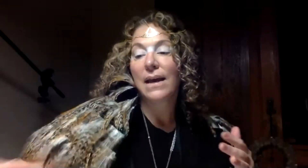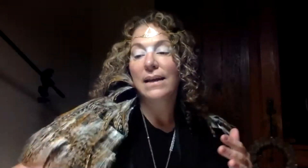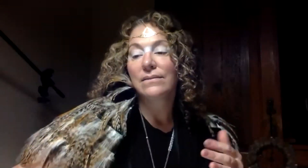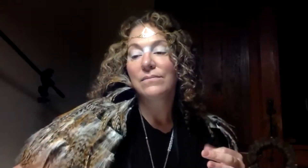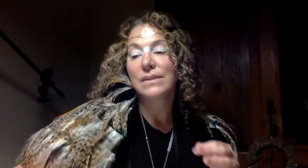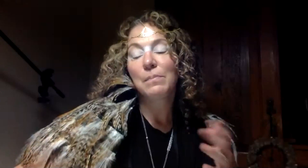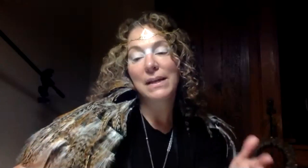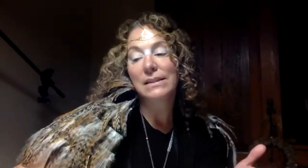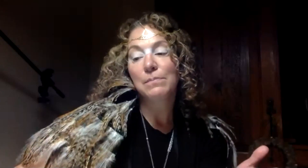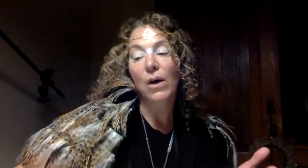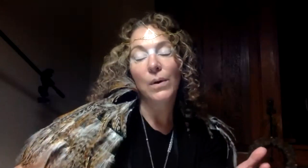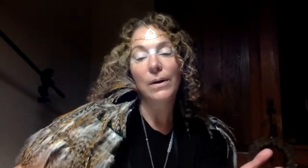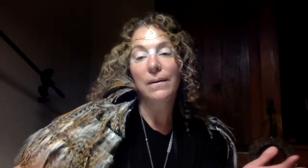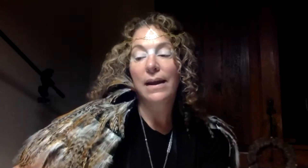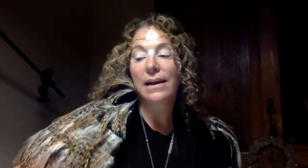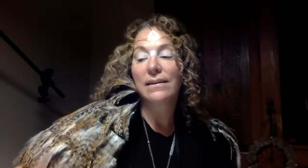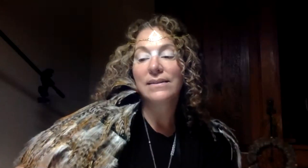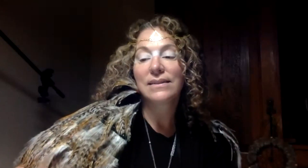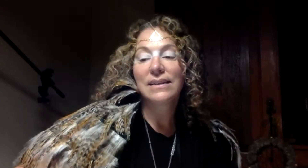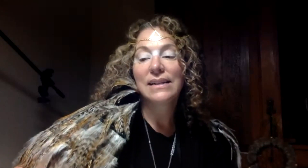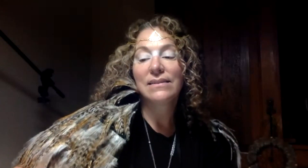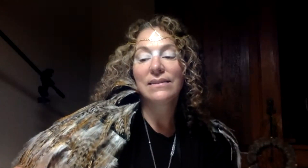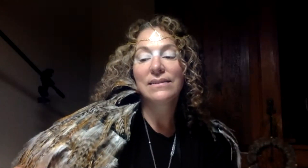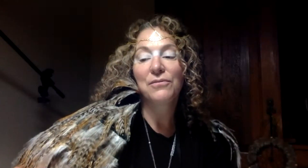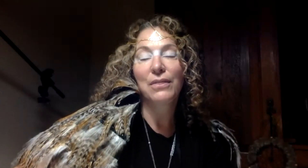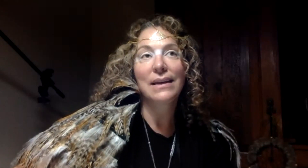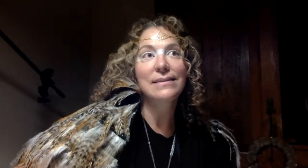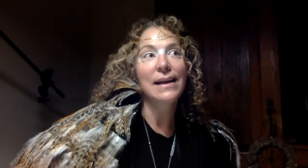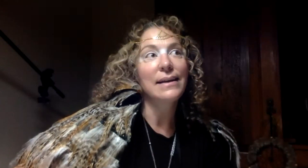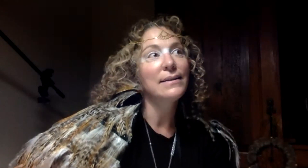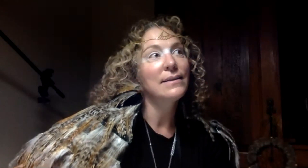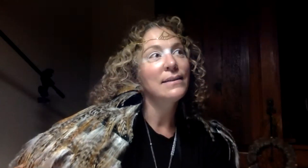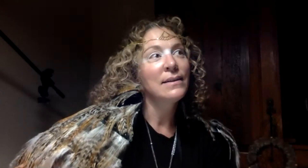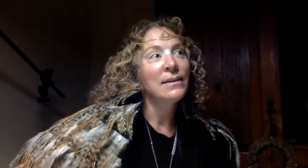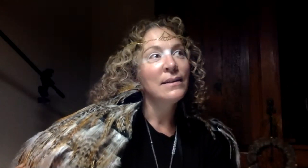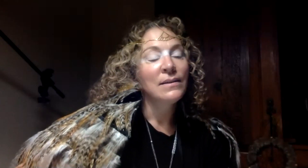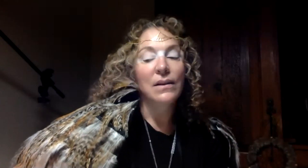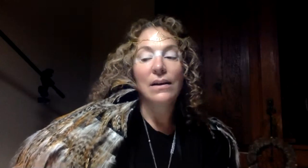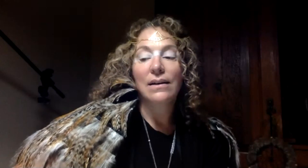and then it's spell work and different things like